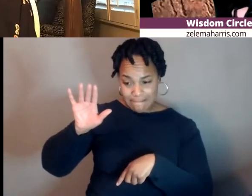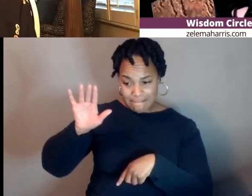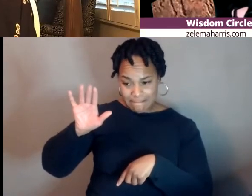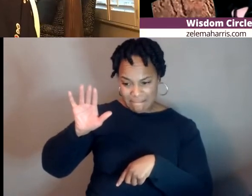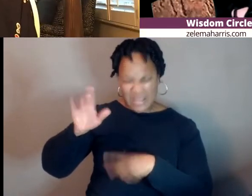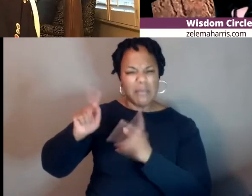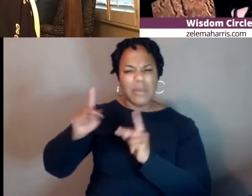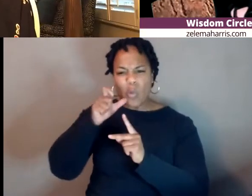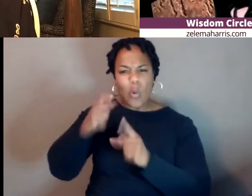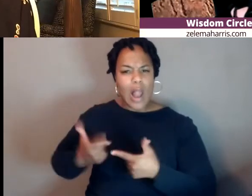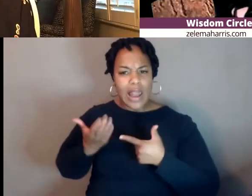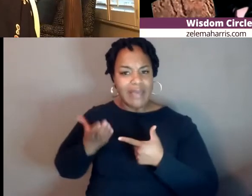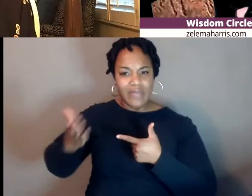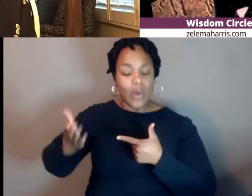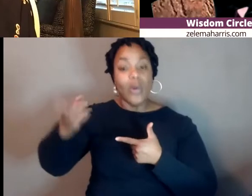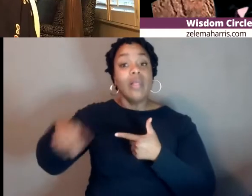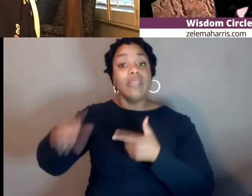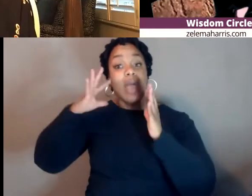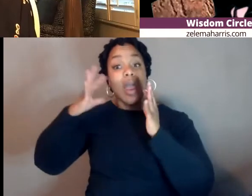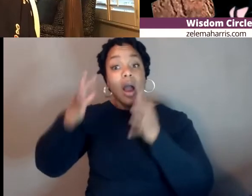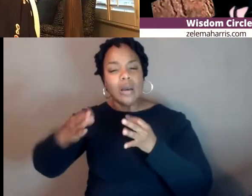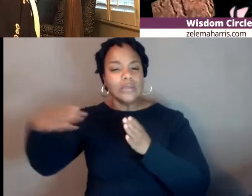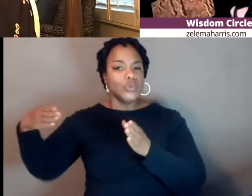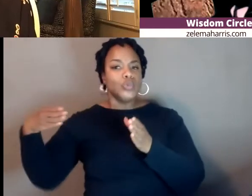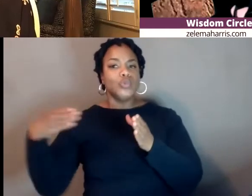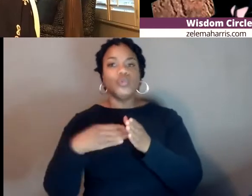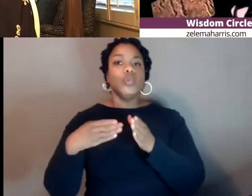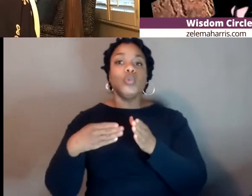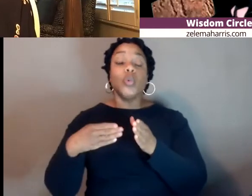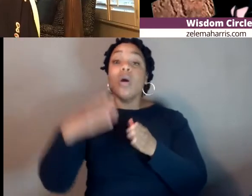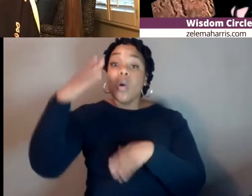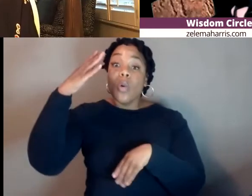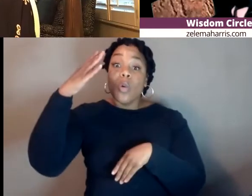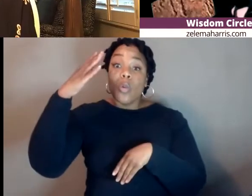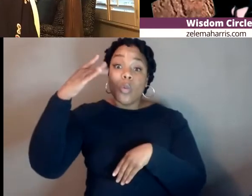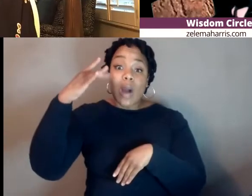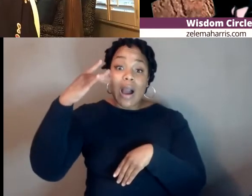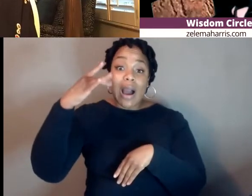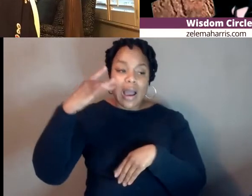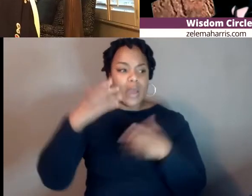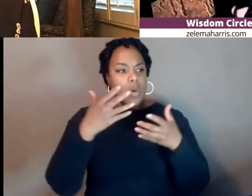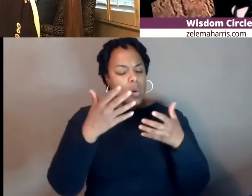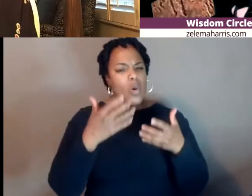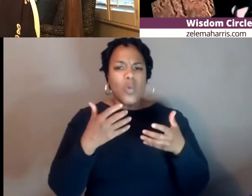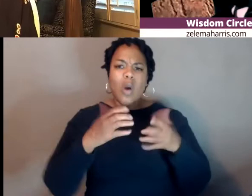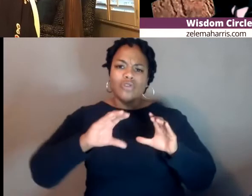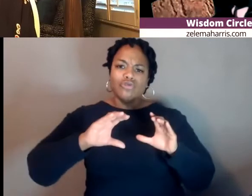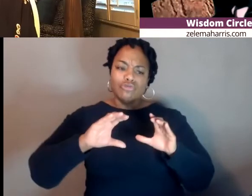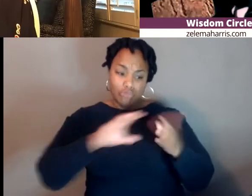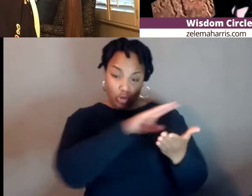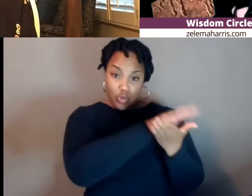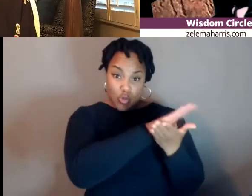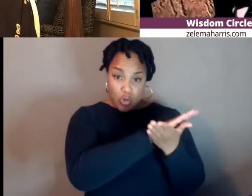residents to desegregate the schools. Now, mind you, Supreme Court